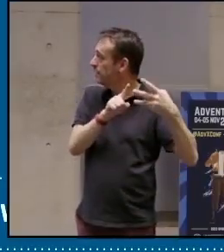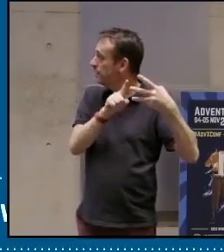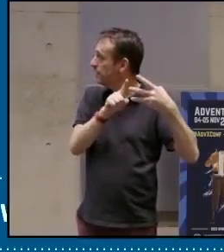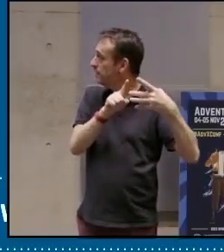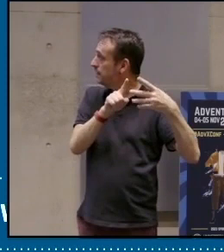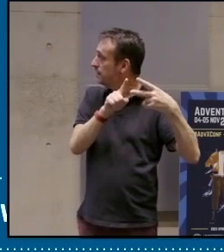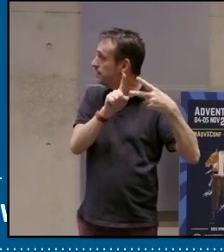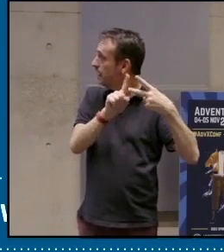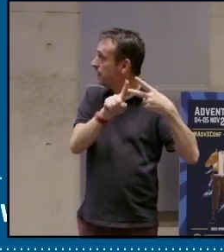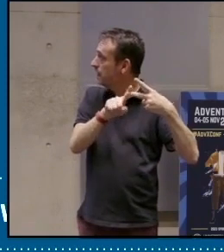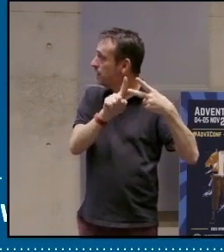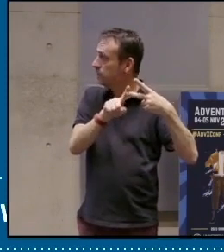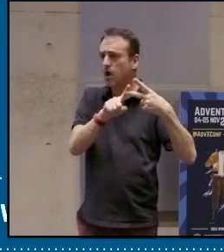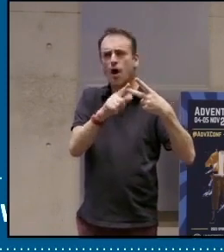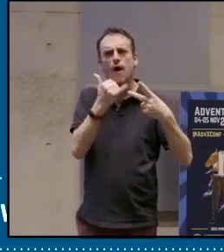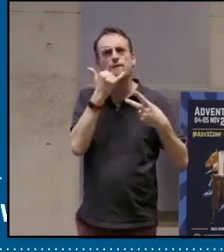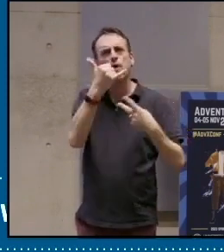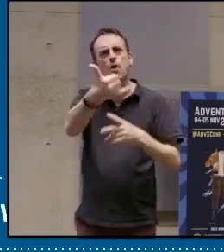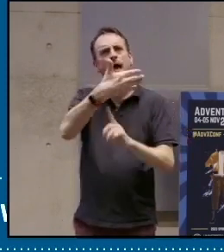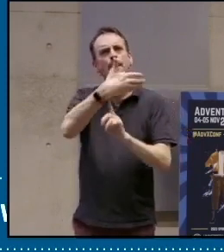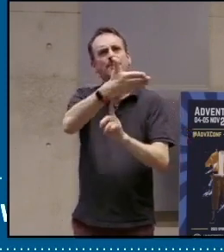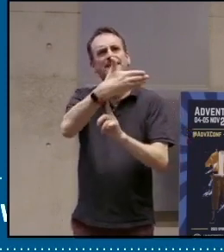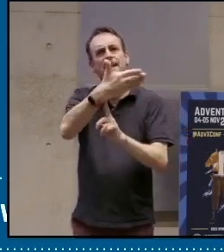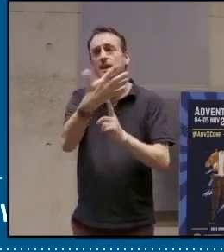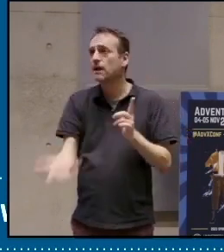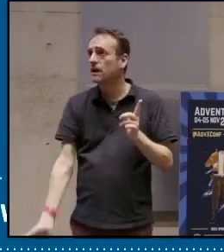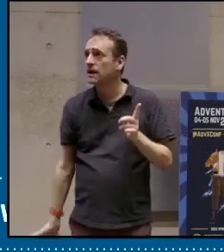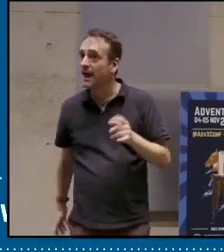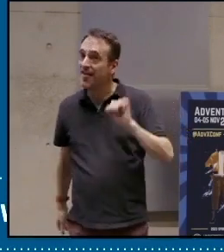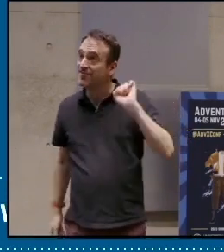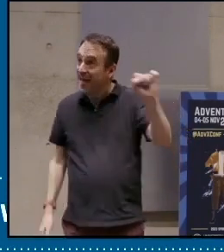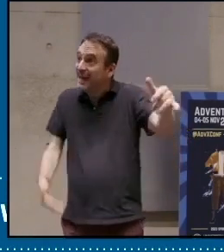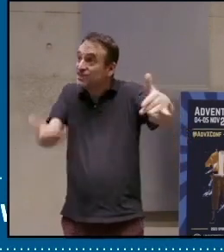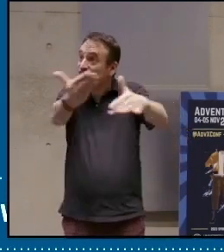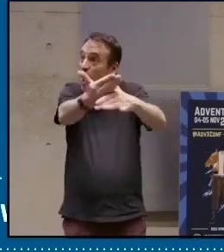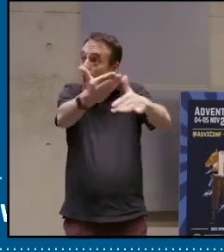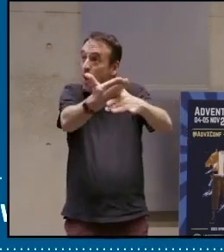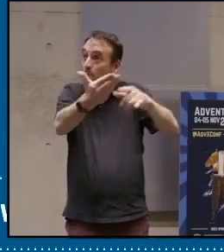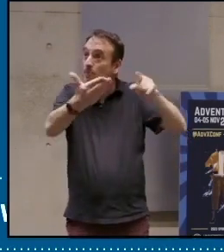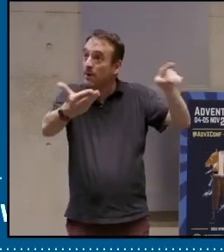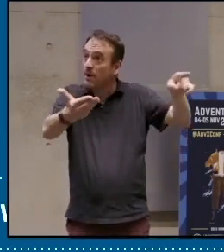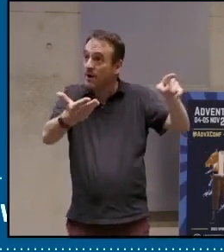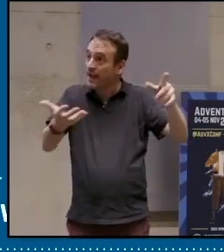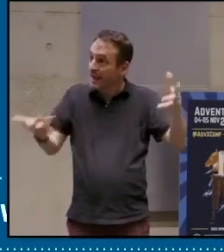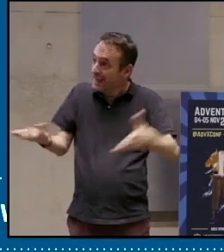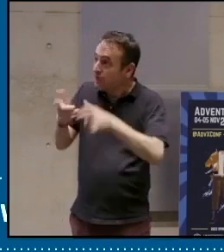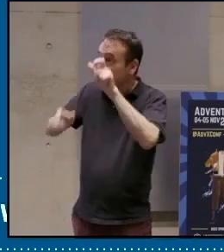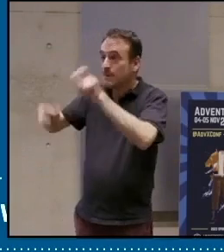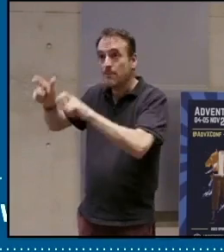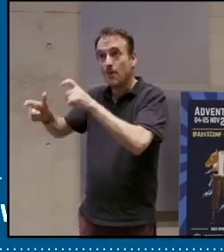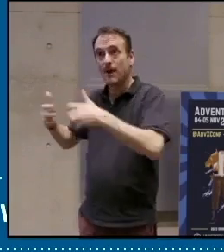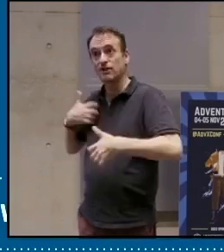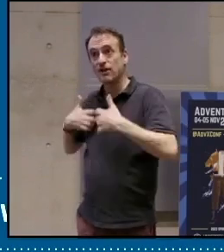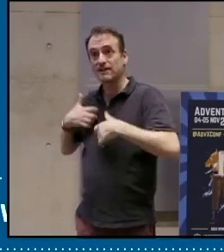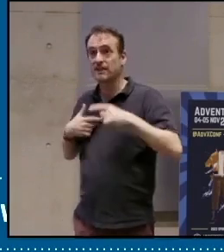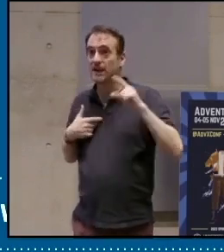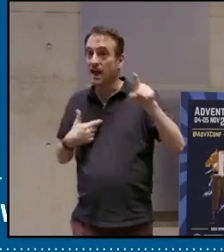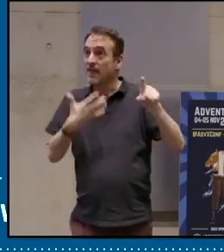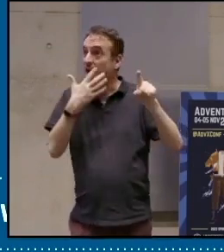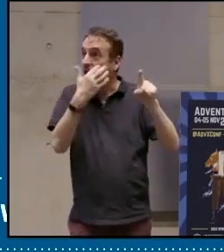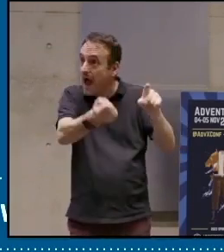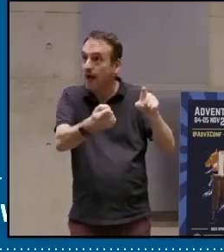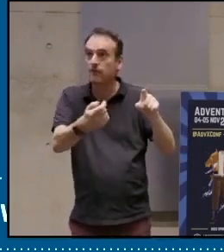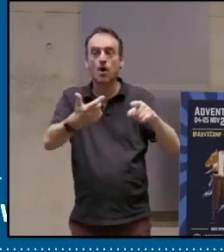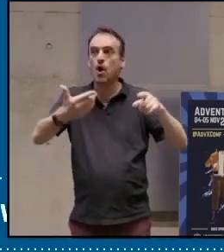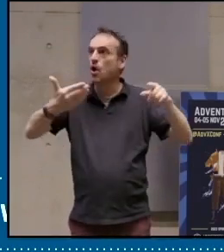ever does. Do you know that embassies, half of their job is to encourage good representation of their country? They have literal people that are being paid